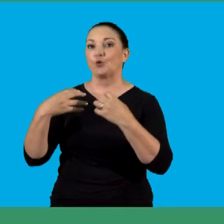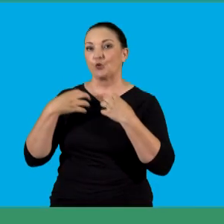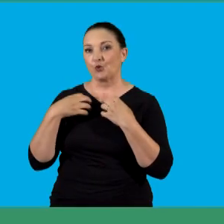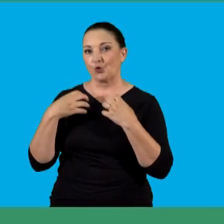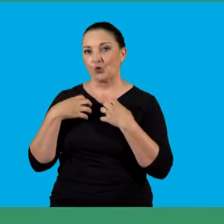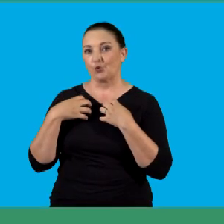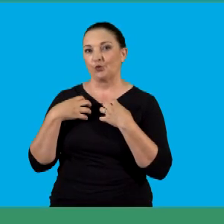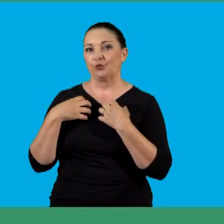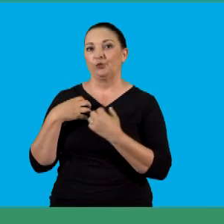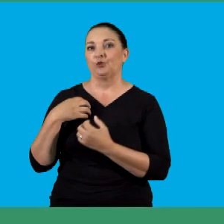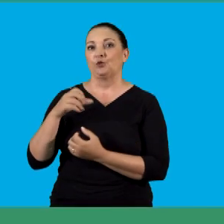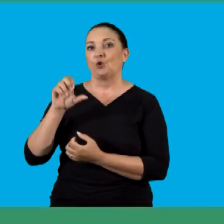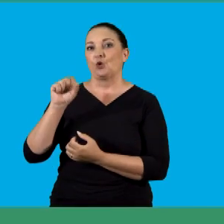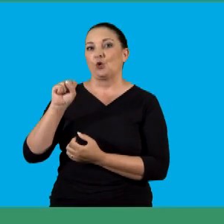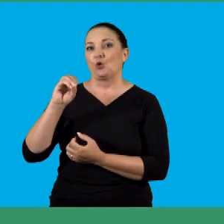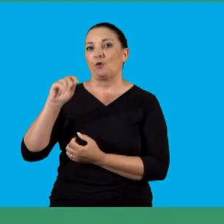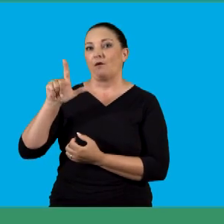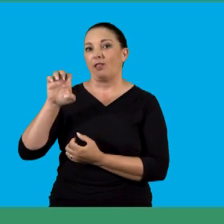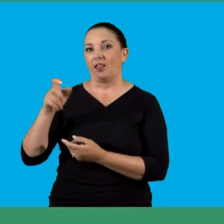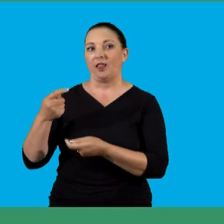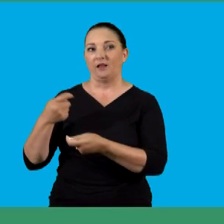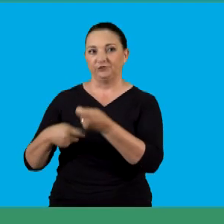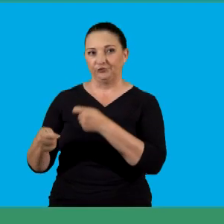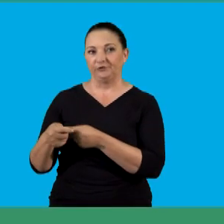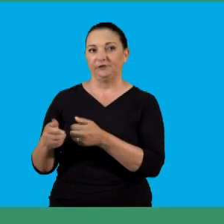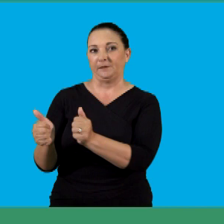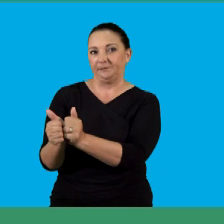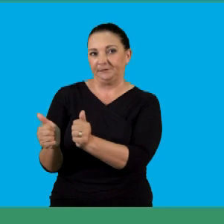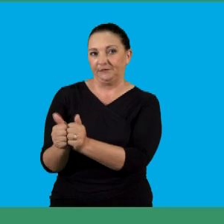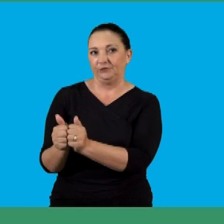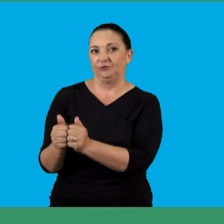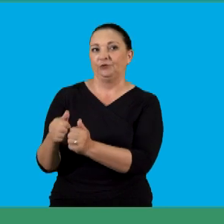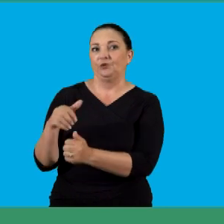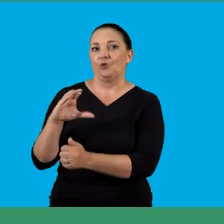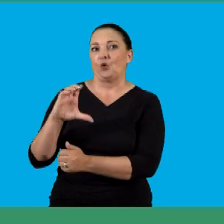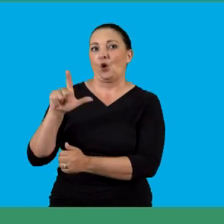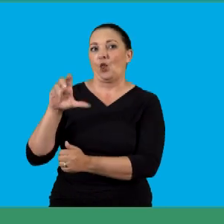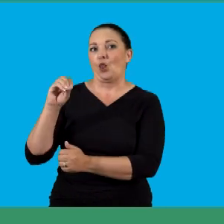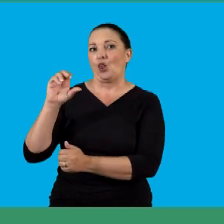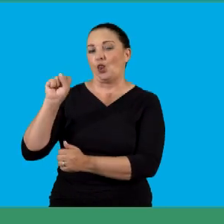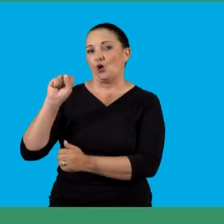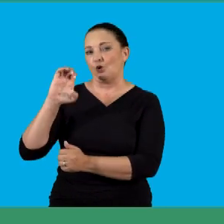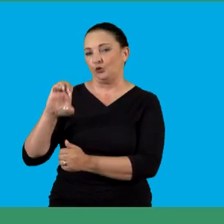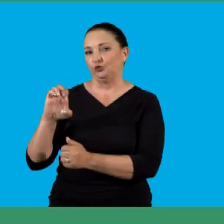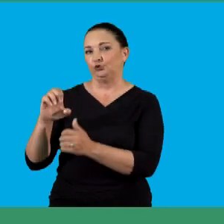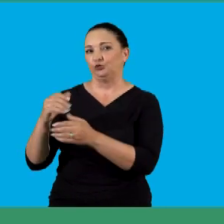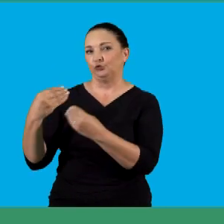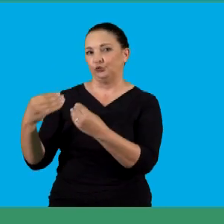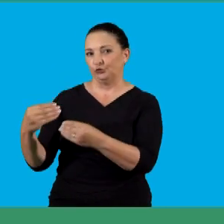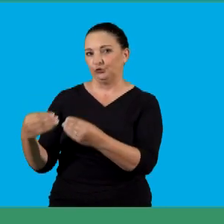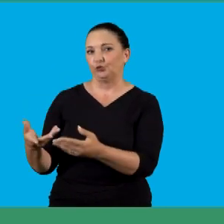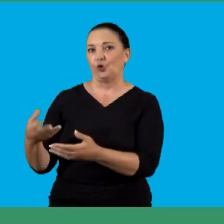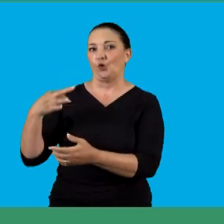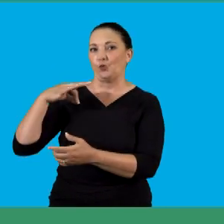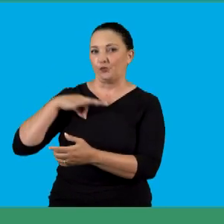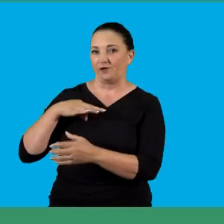Businesses in the private sector are privately owned by sole traders, partnerships, close corporations, or profit